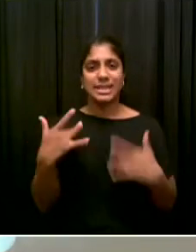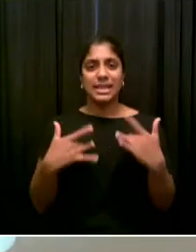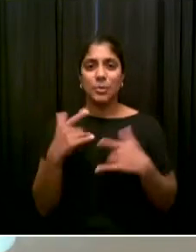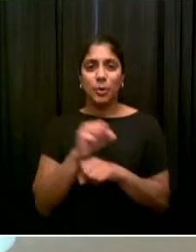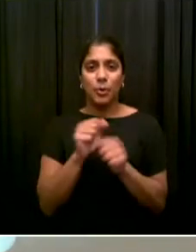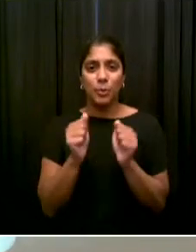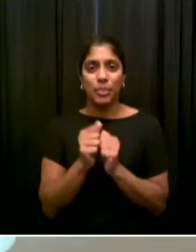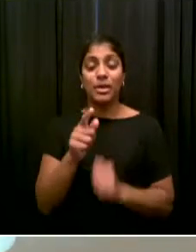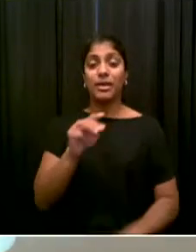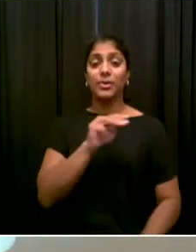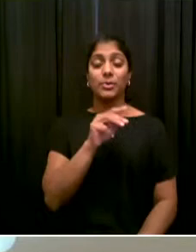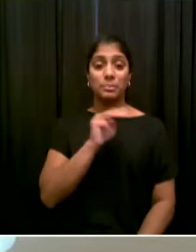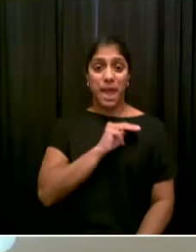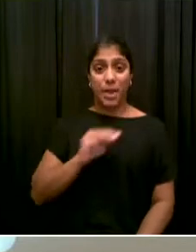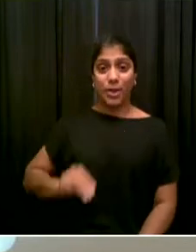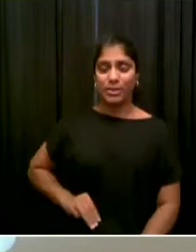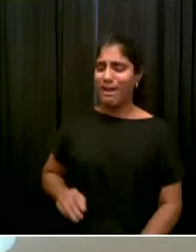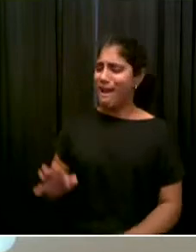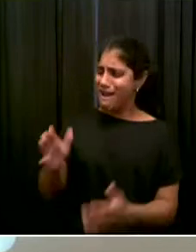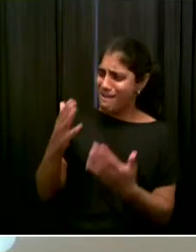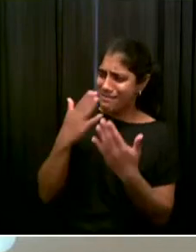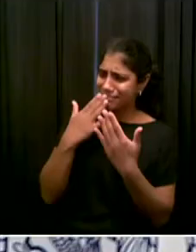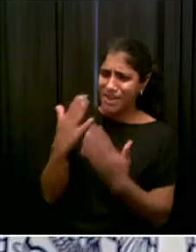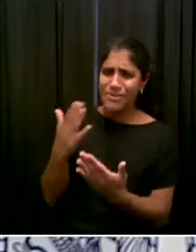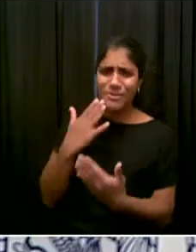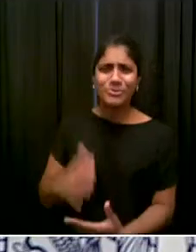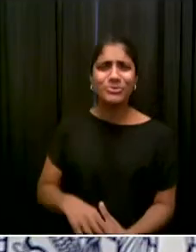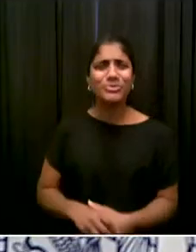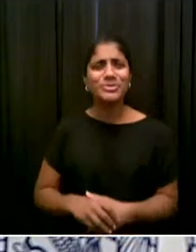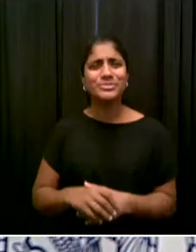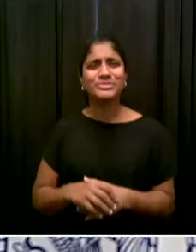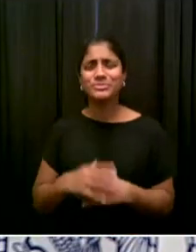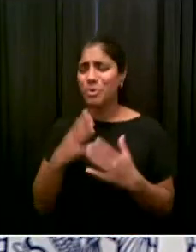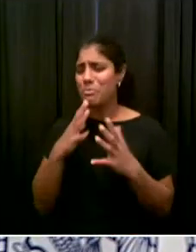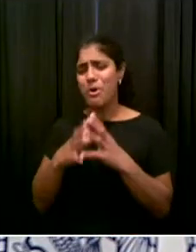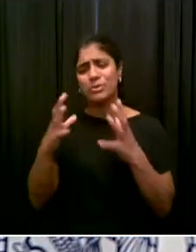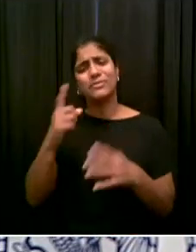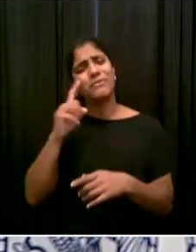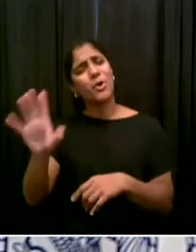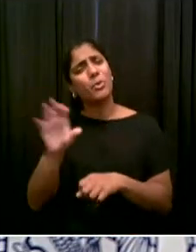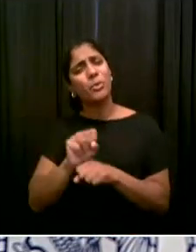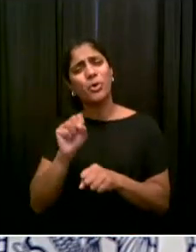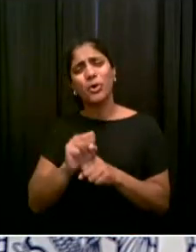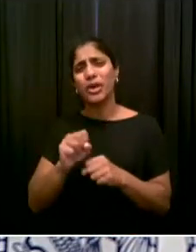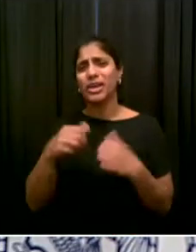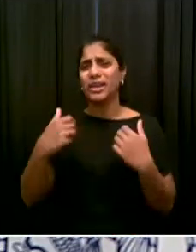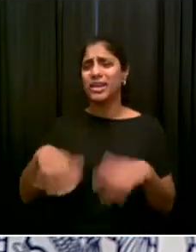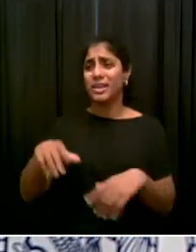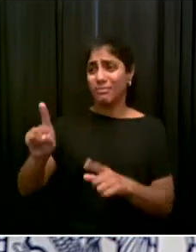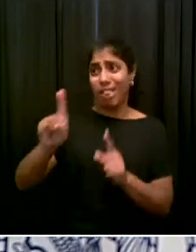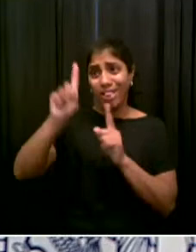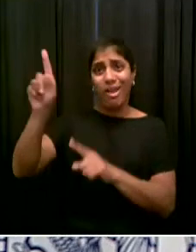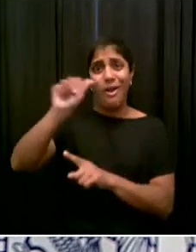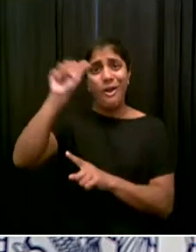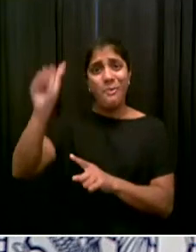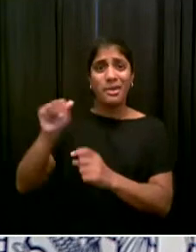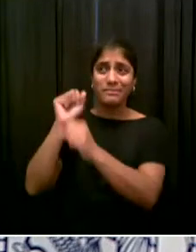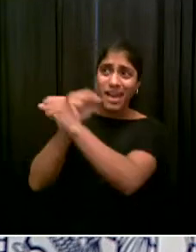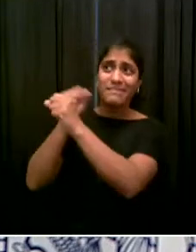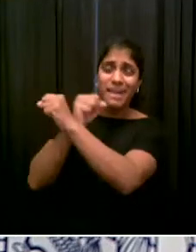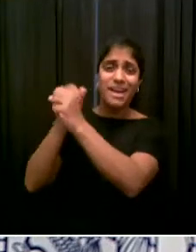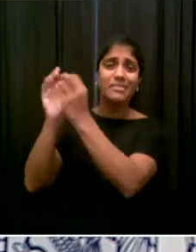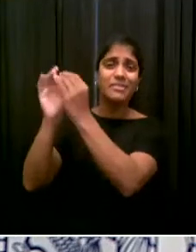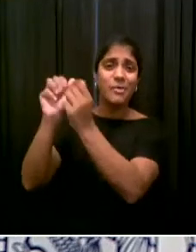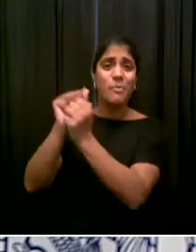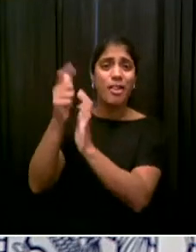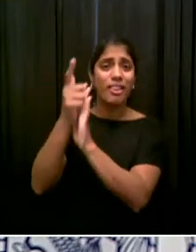you for supporting this great new initiative today. All right, everybody. We're going to go, as always, to our indicators in a